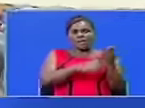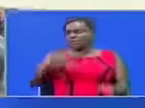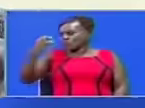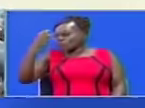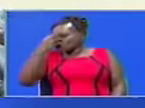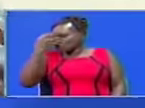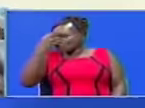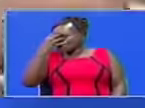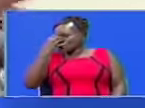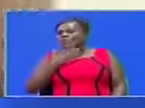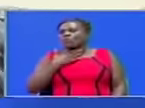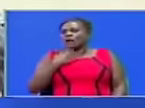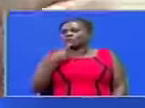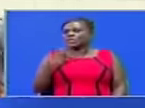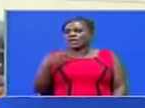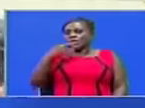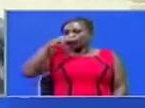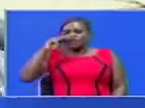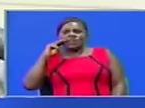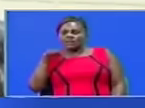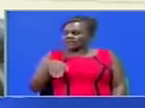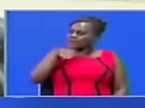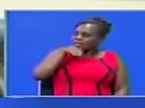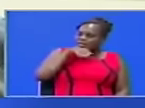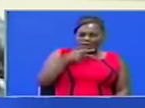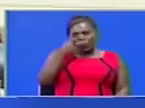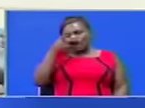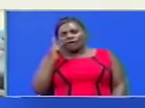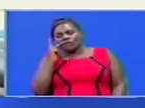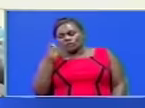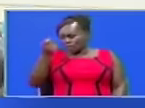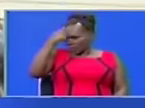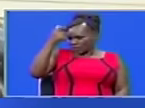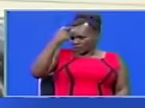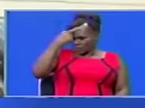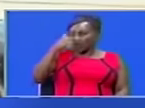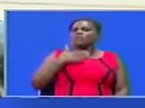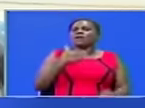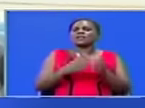Ruto anapenda kusema Mudavadi, Raila, Kalonzo, Weta